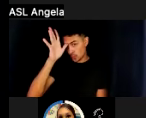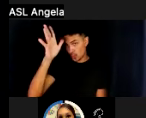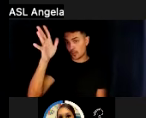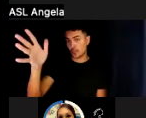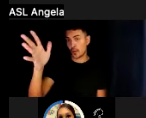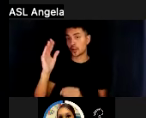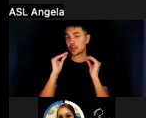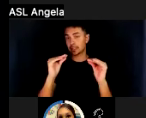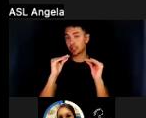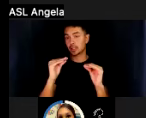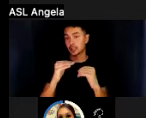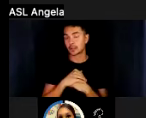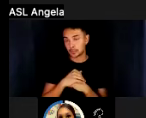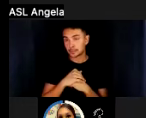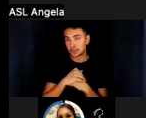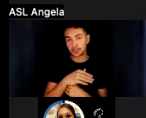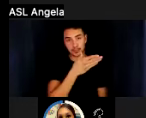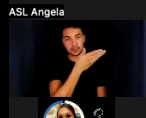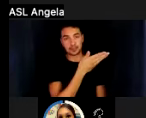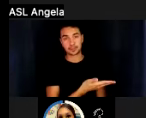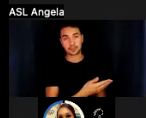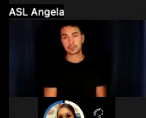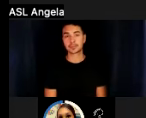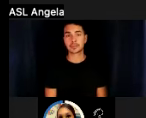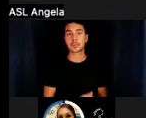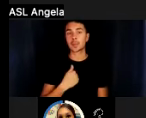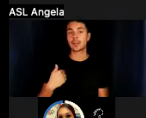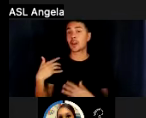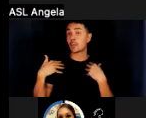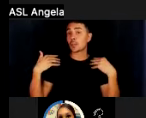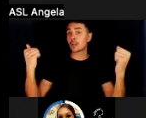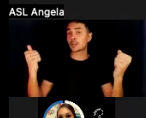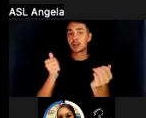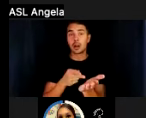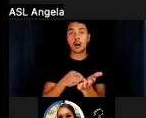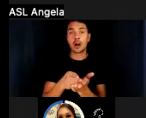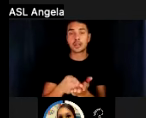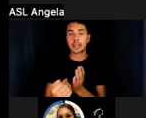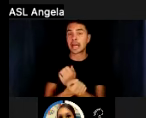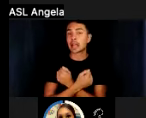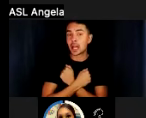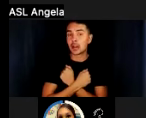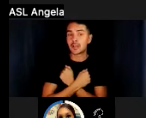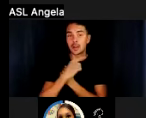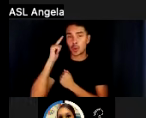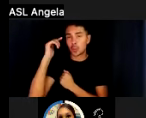right? That we have, bravery and honesty, wisdom, love, all those kinds of